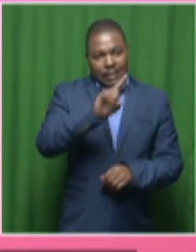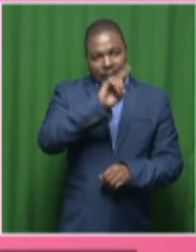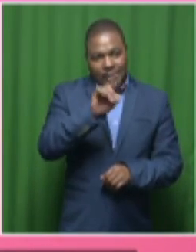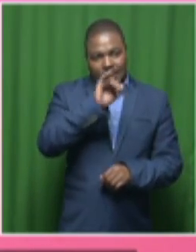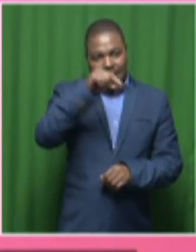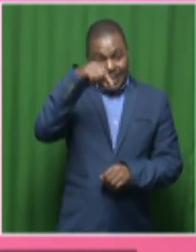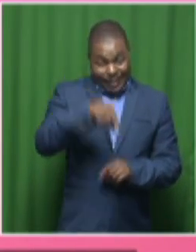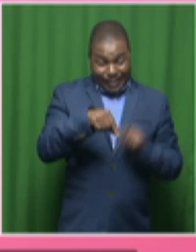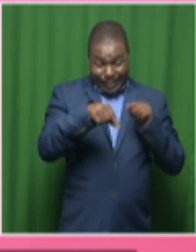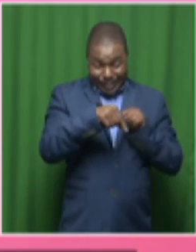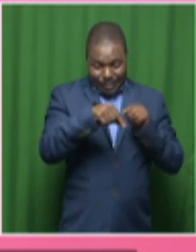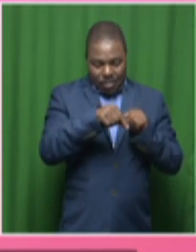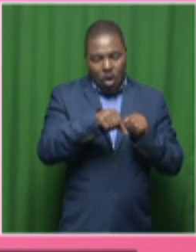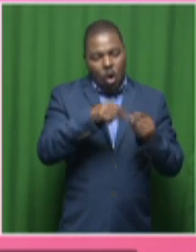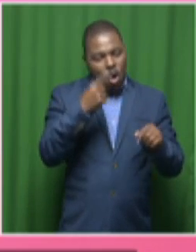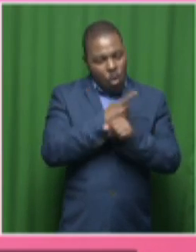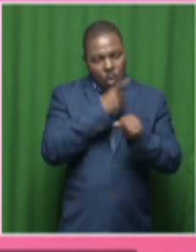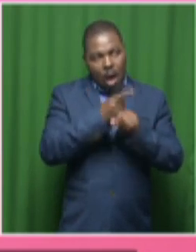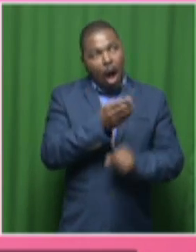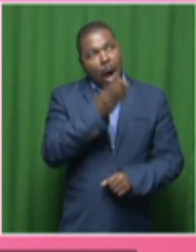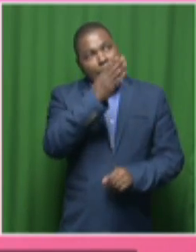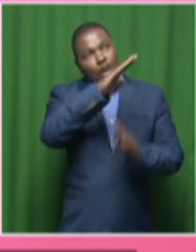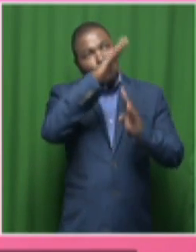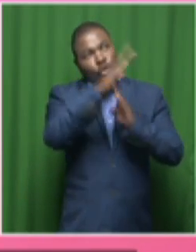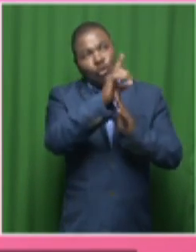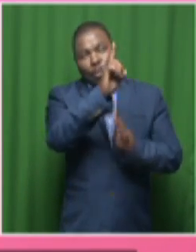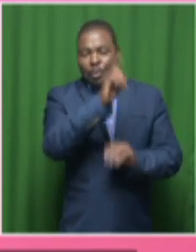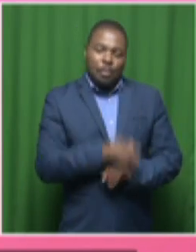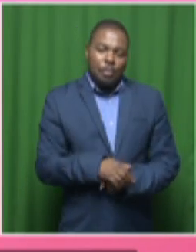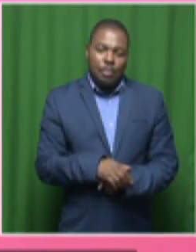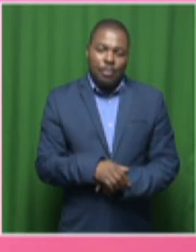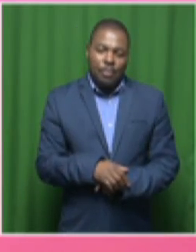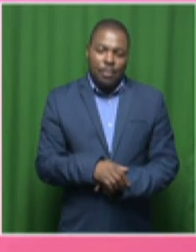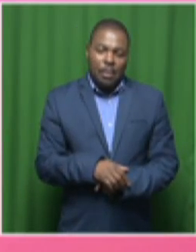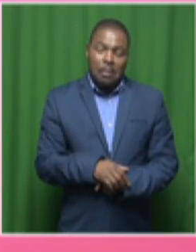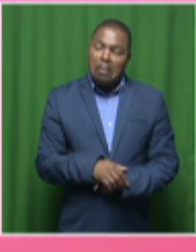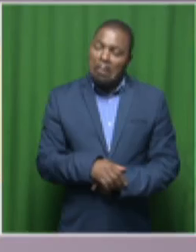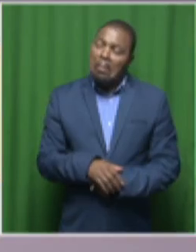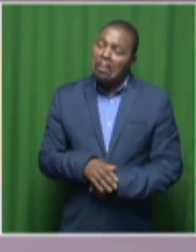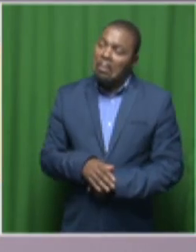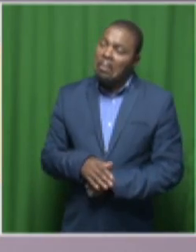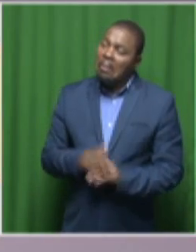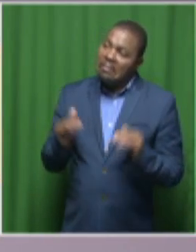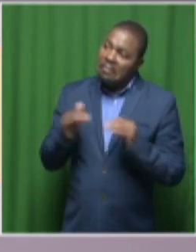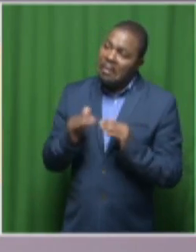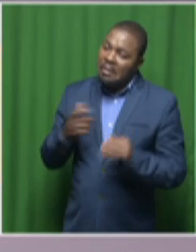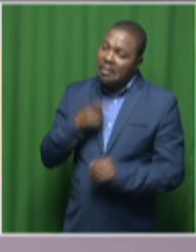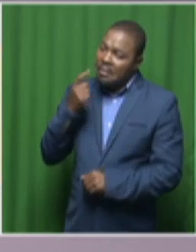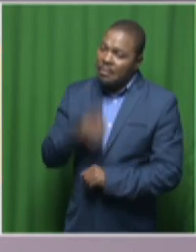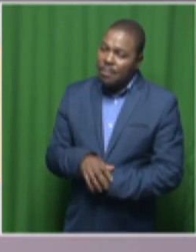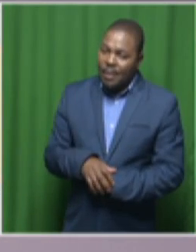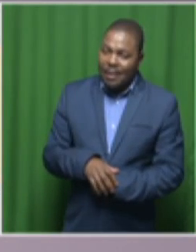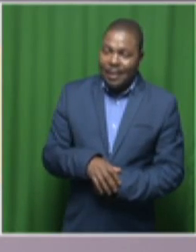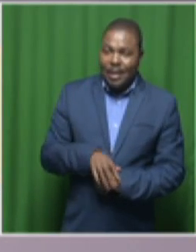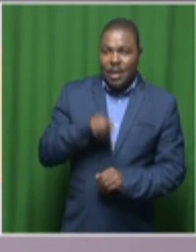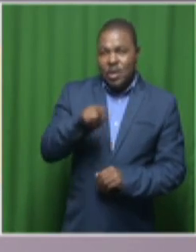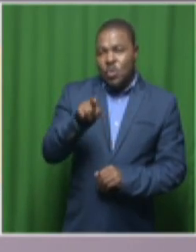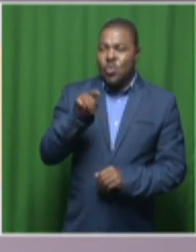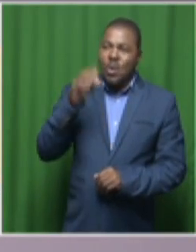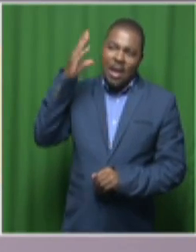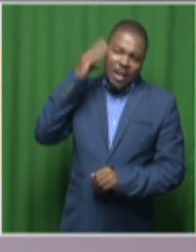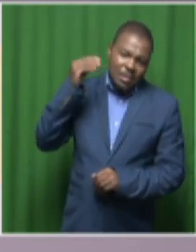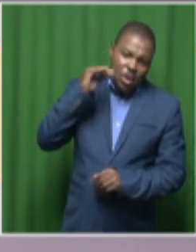of Jazziq, is in the #1 spot. Okay. No, that's fair enough. That's fair enough. Are there any standout moments or